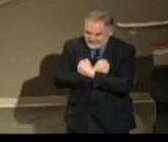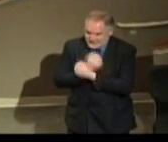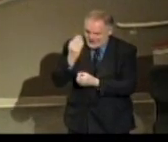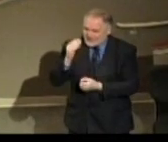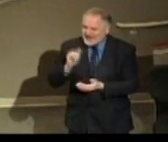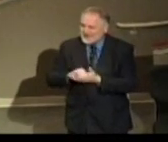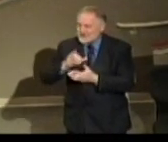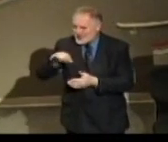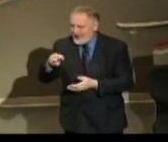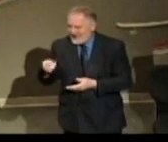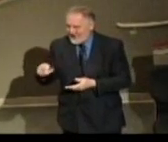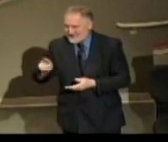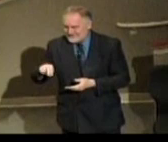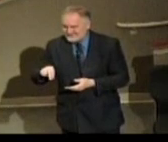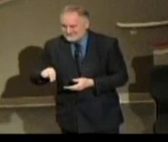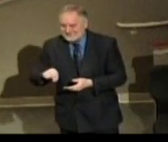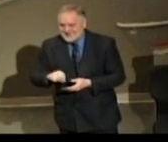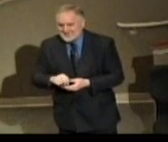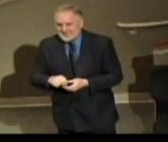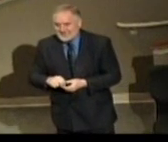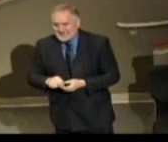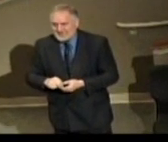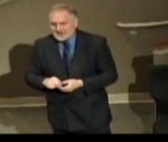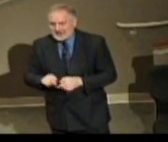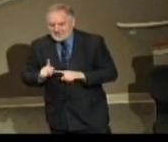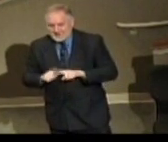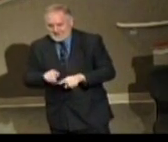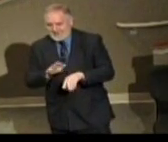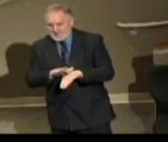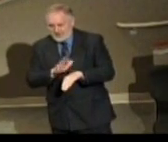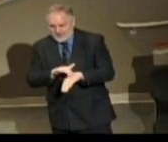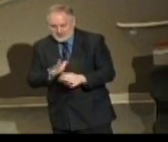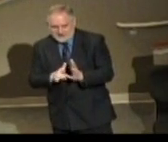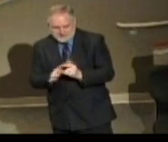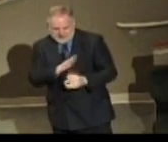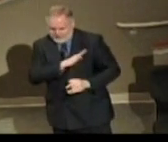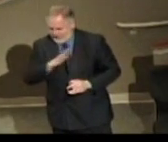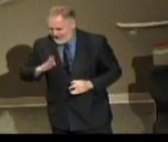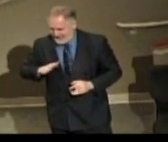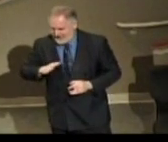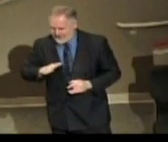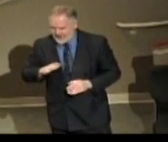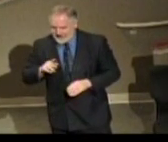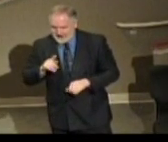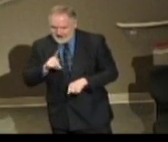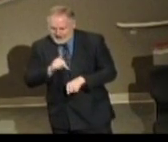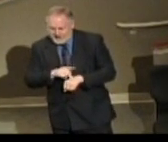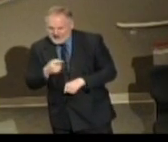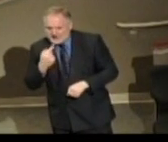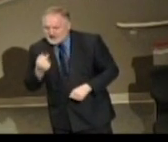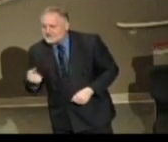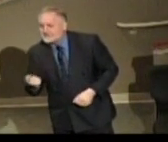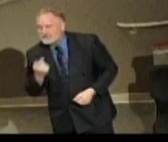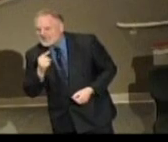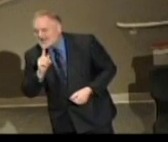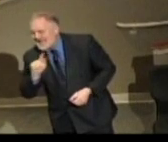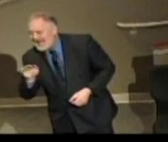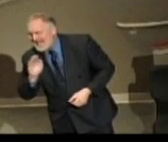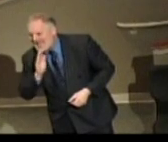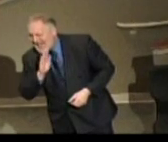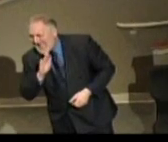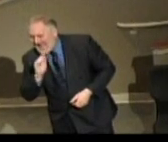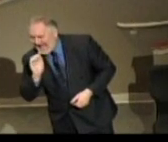who is that? That's John. Simon Peter therefore beckoned to him that he should ask who it should be of whom he